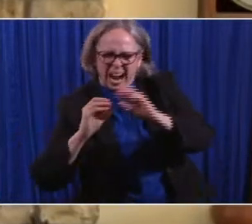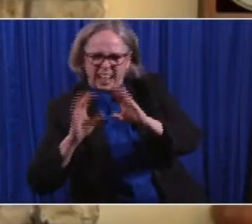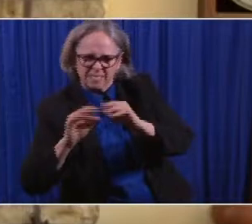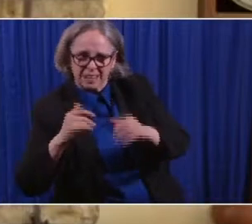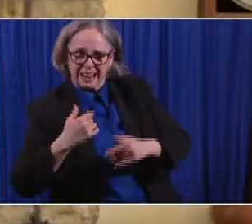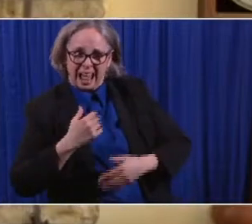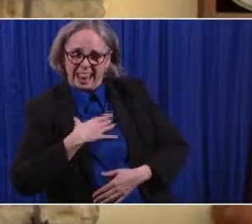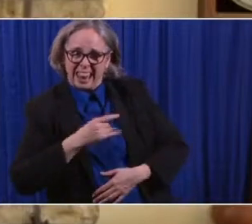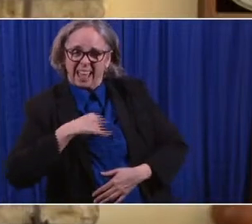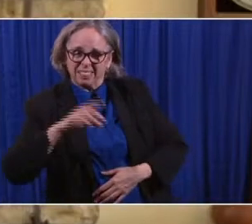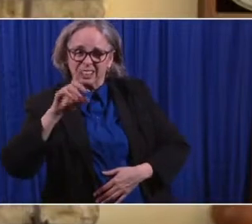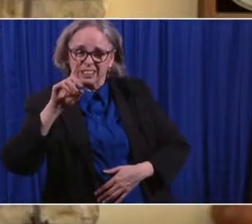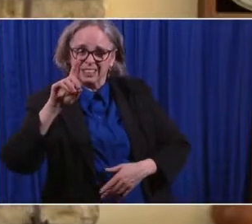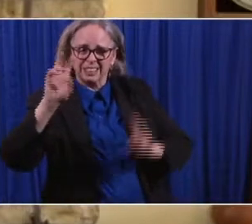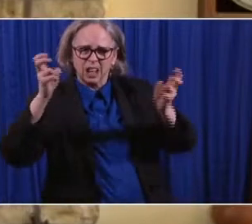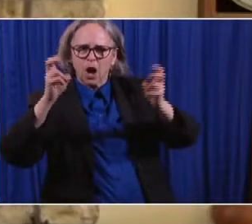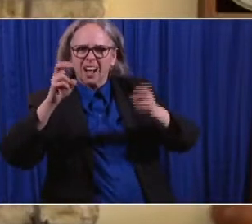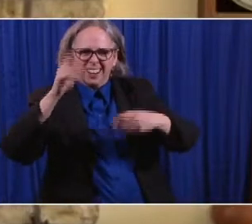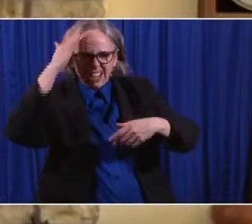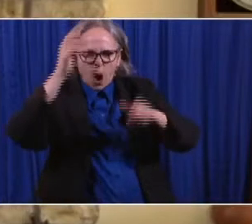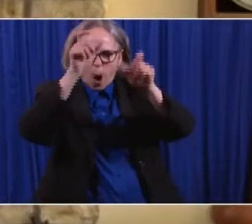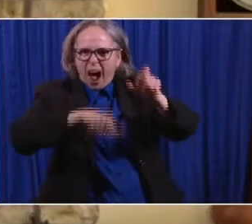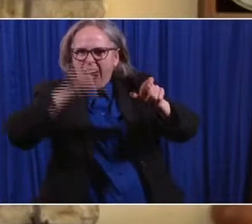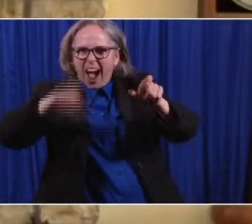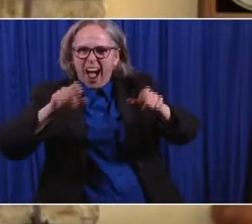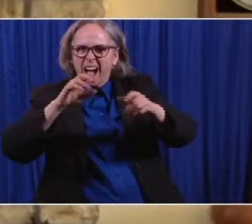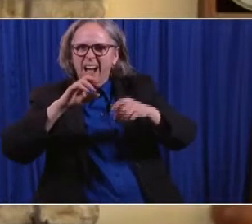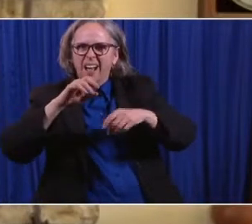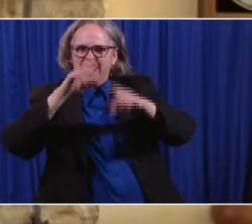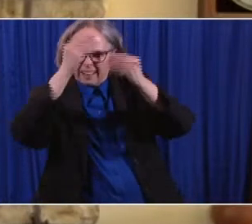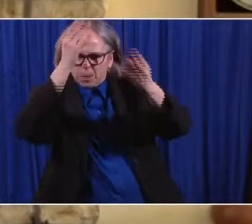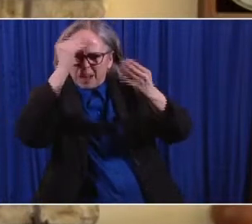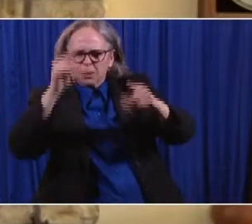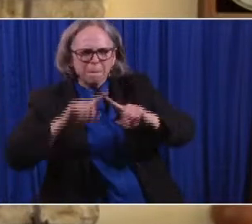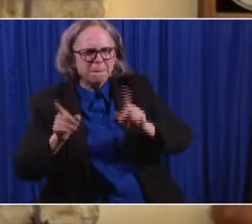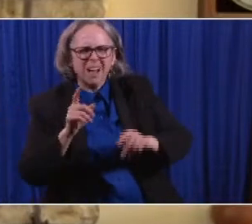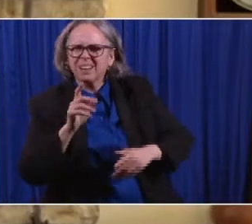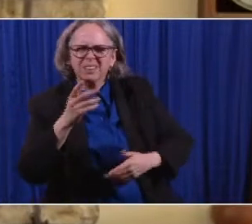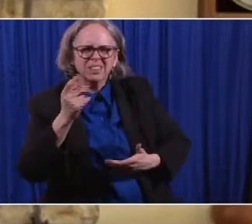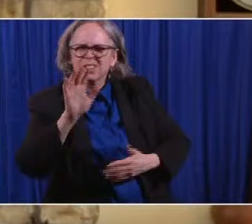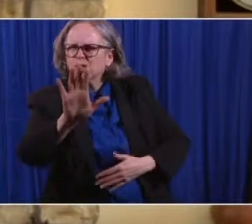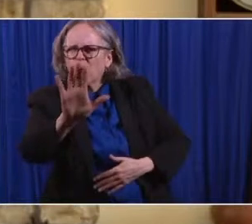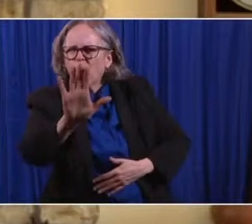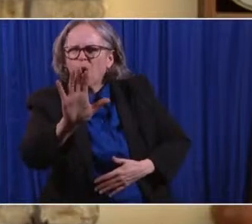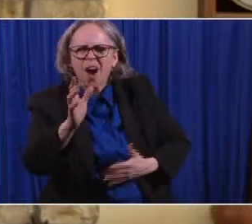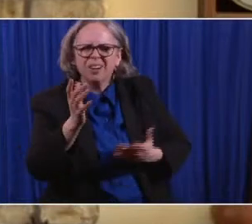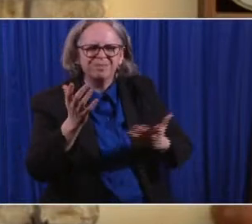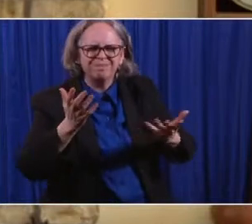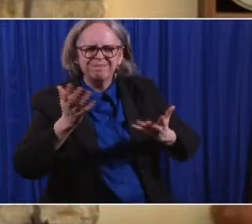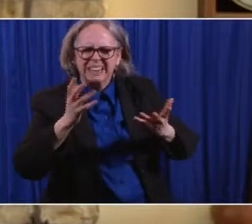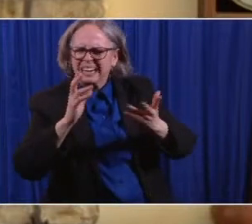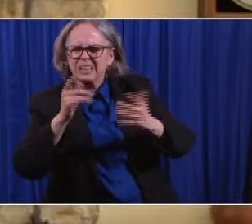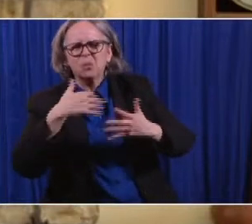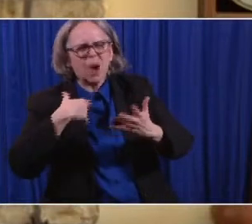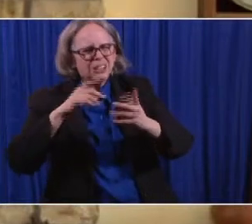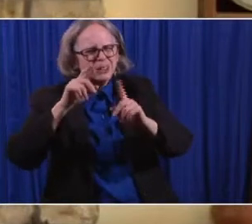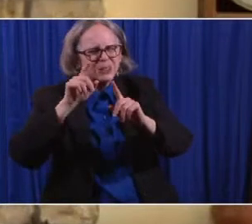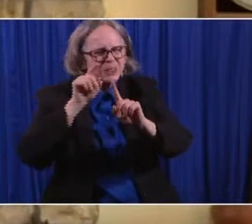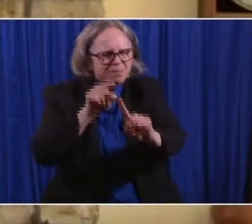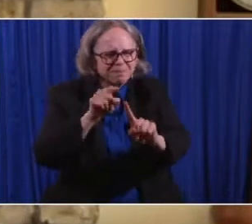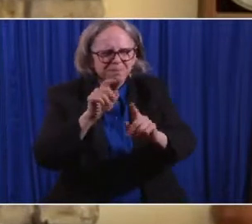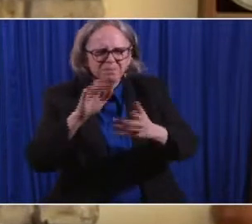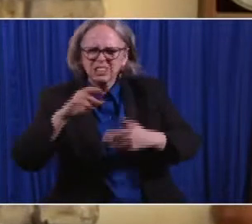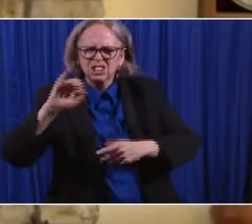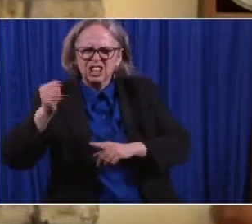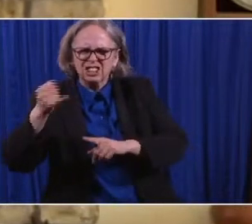have a problem with it. I was just asking when you're going to clarify it, because obviously you have a new kind of vaccine. Yeah,